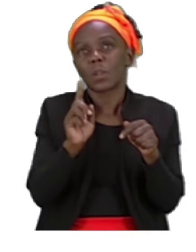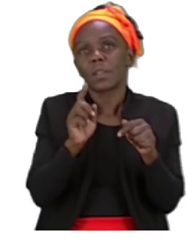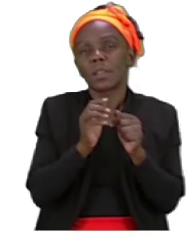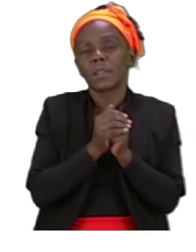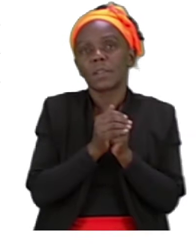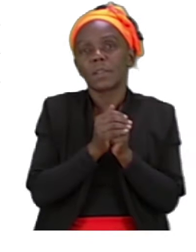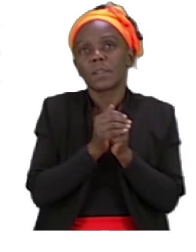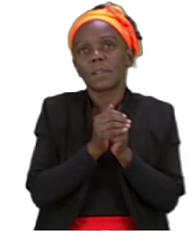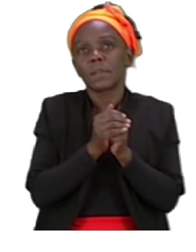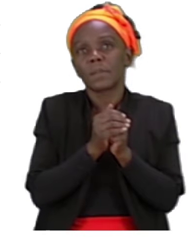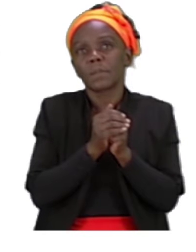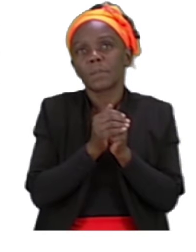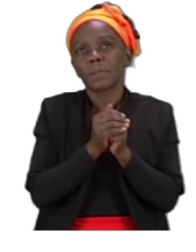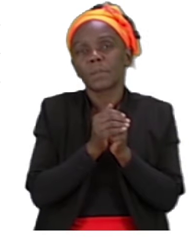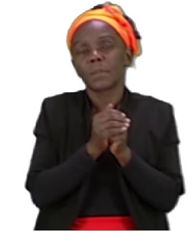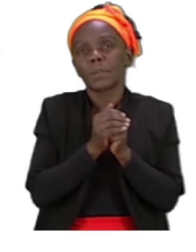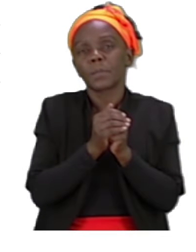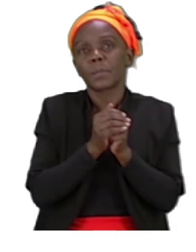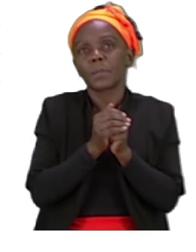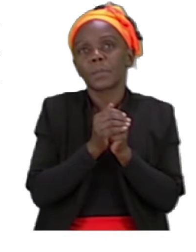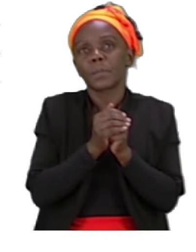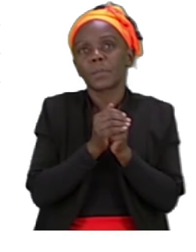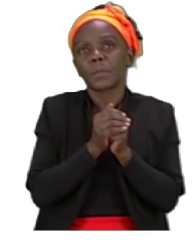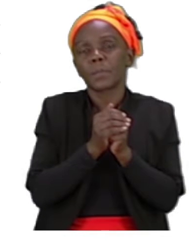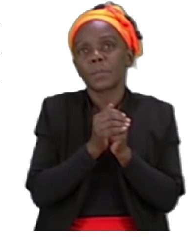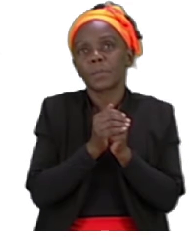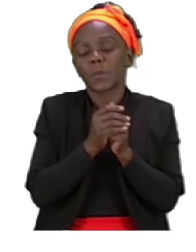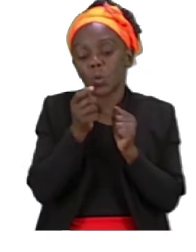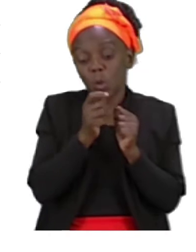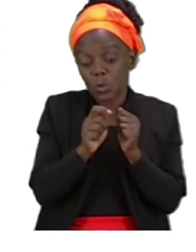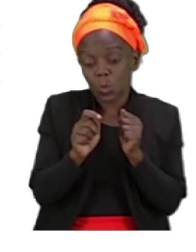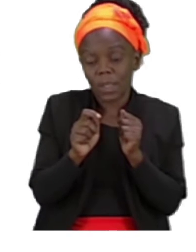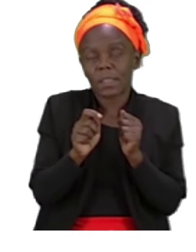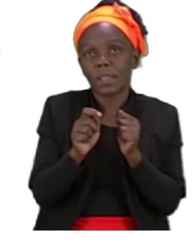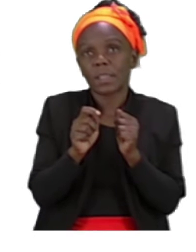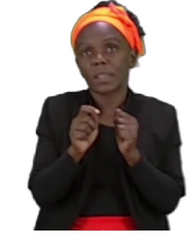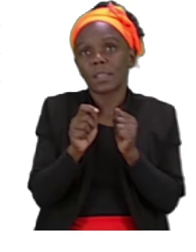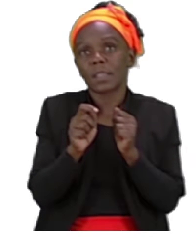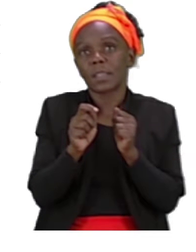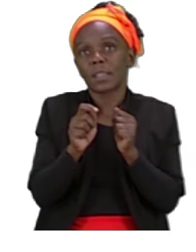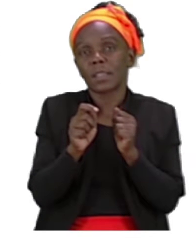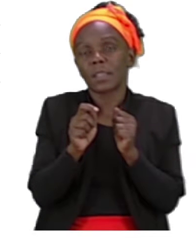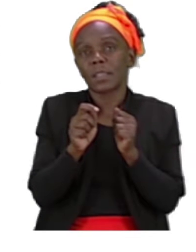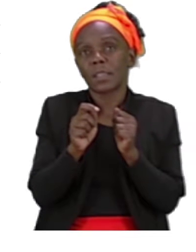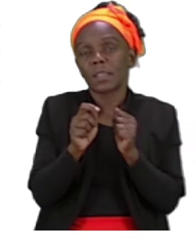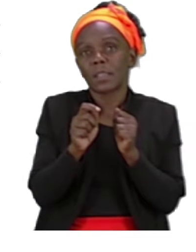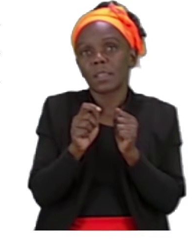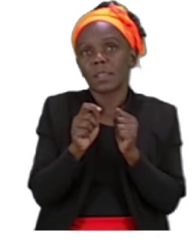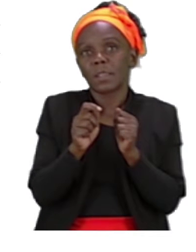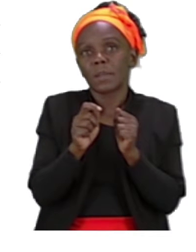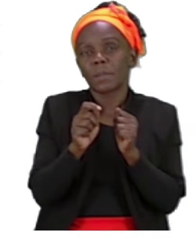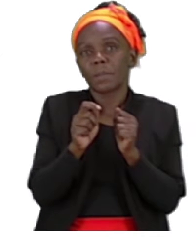out what the date is. Now, when you're writing your date, you start with the